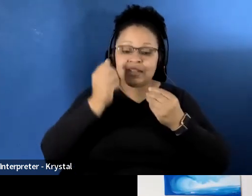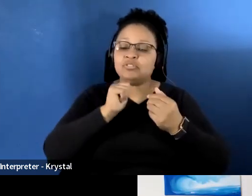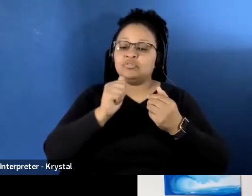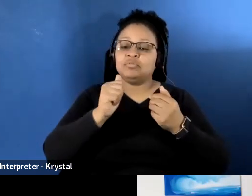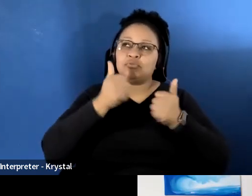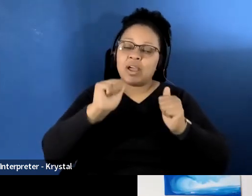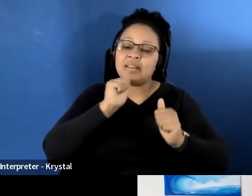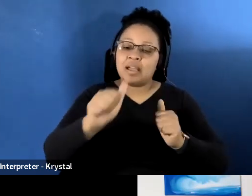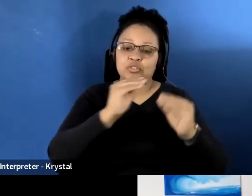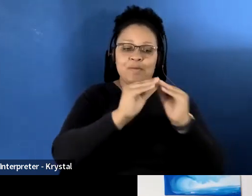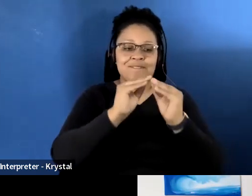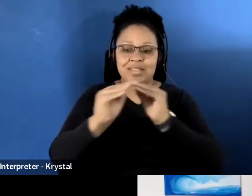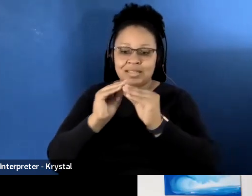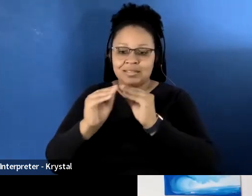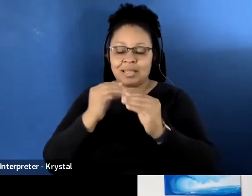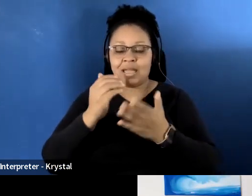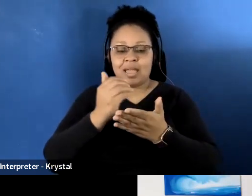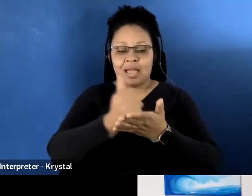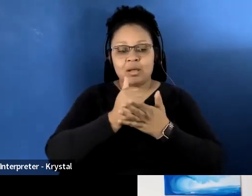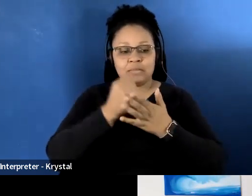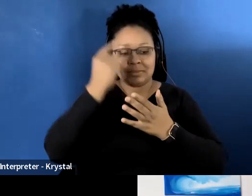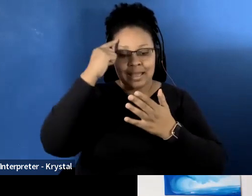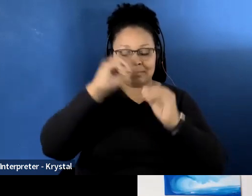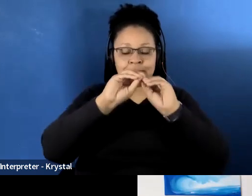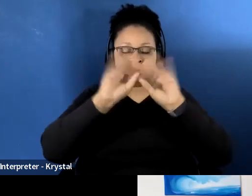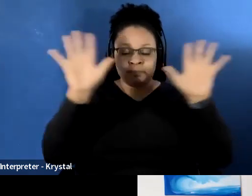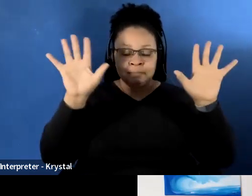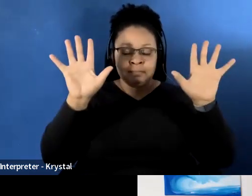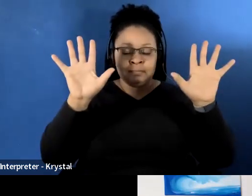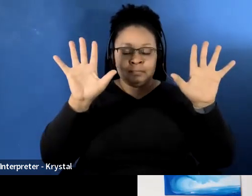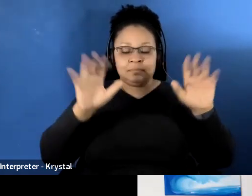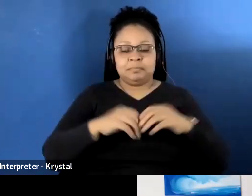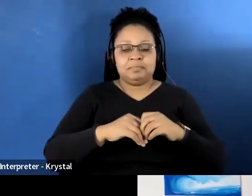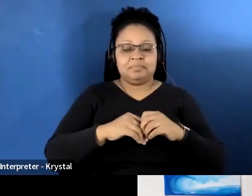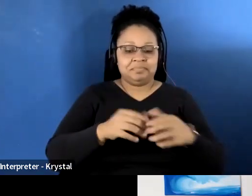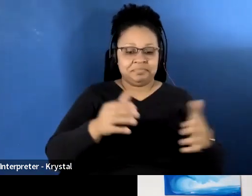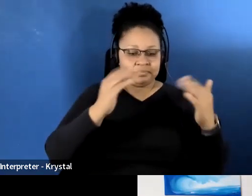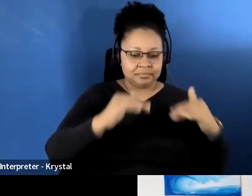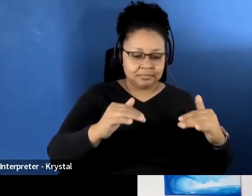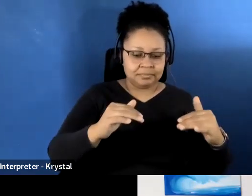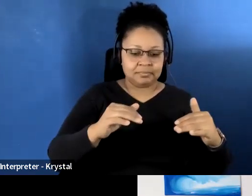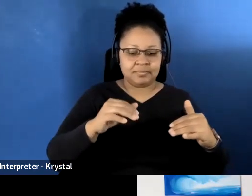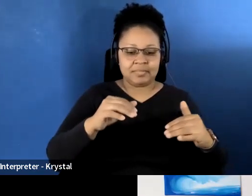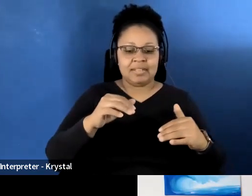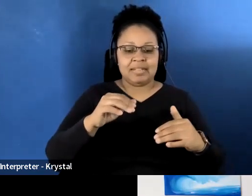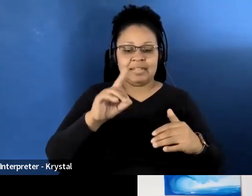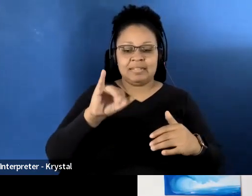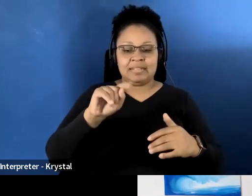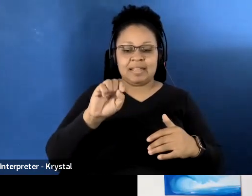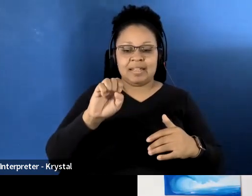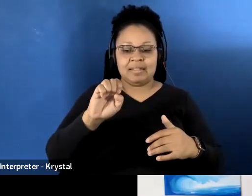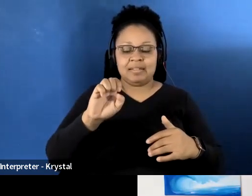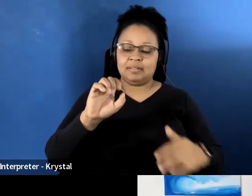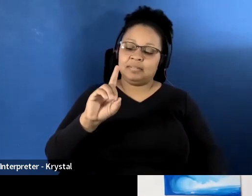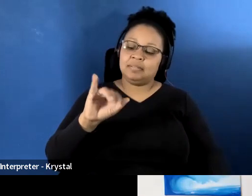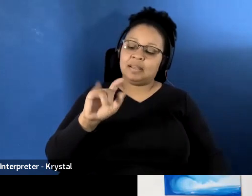and helps me feel more at peace with life as it is. I like that. I drink Diet Coke, but I have switched to caffeine free,